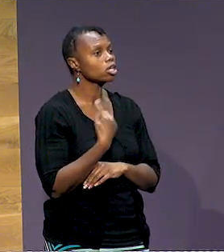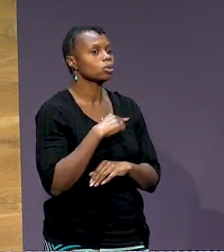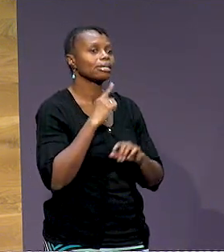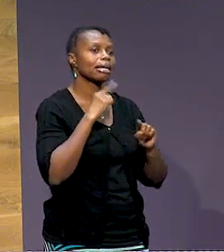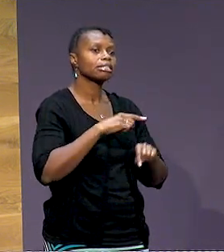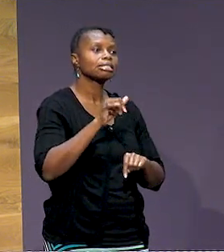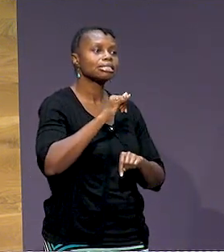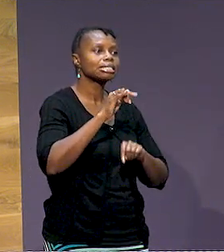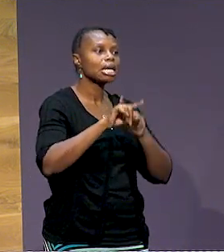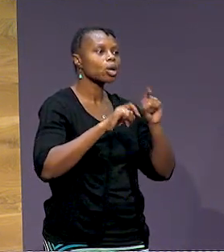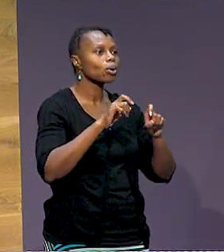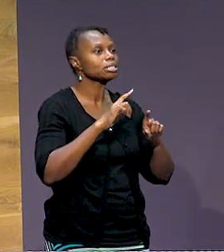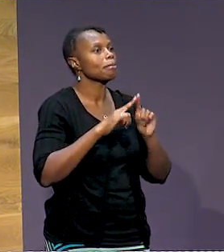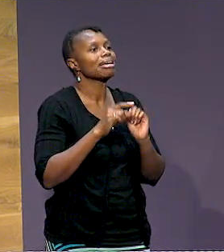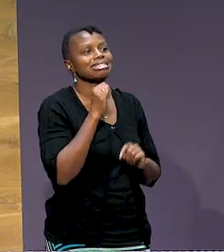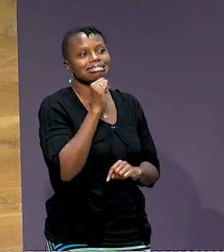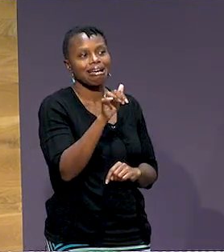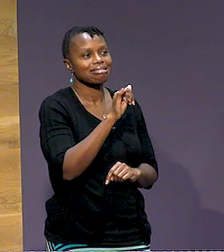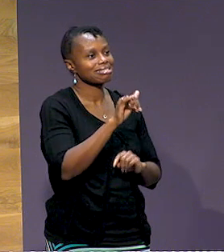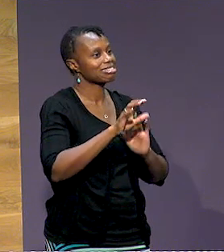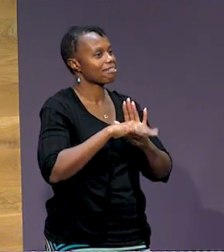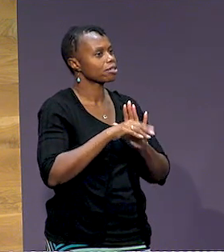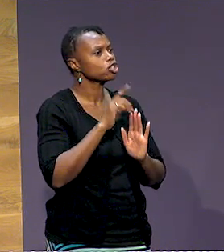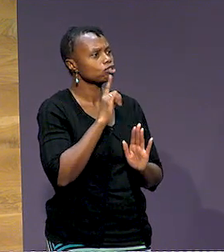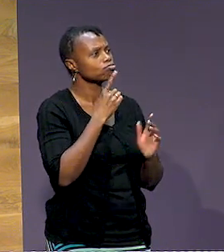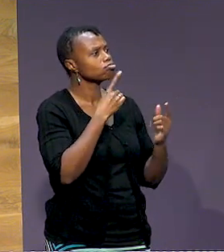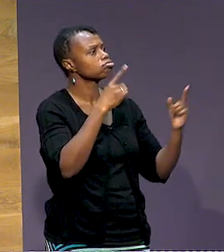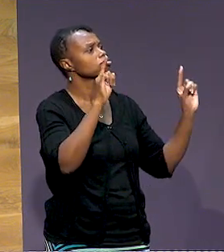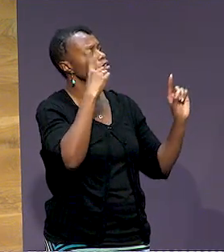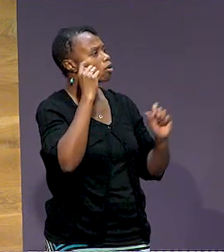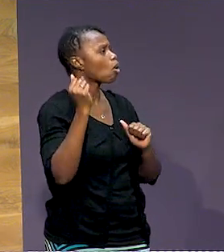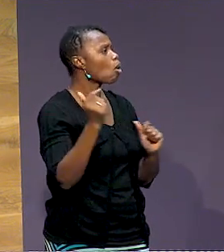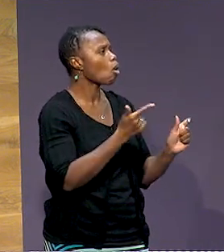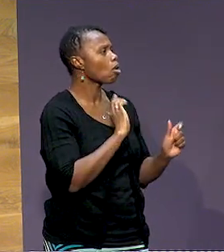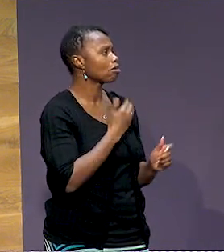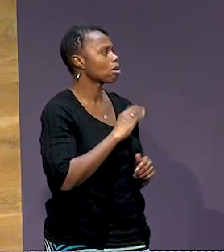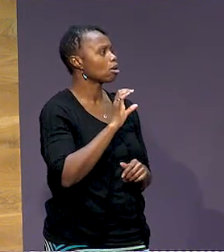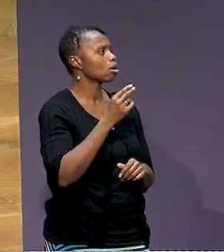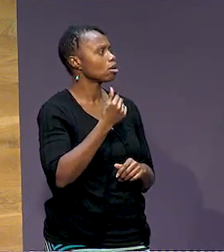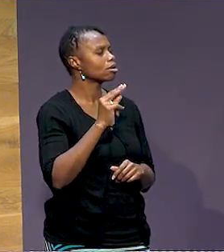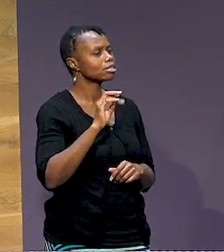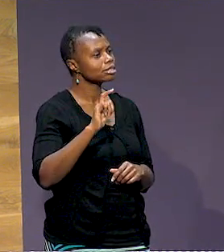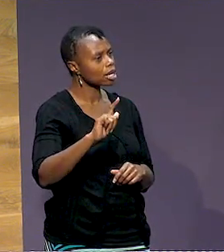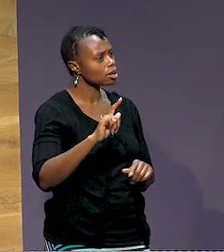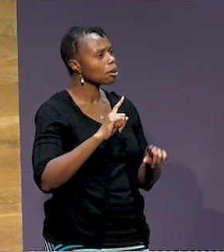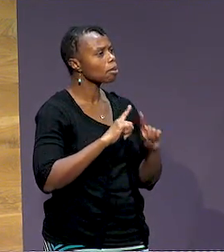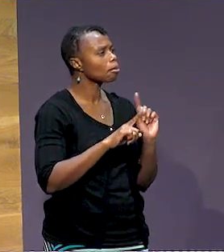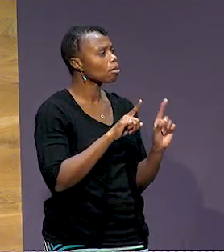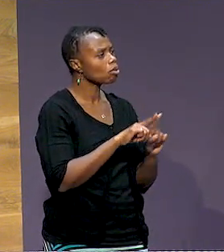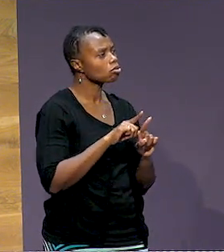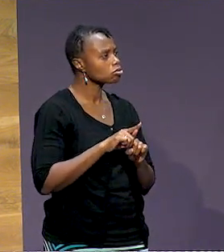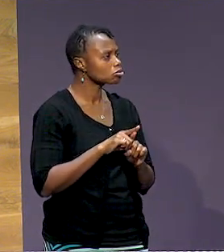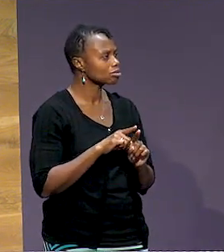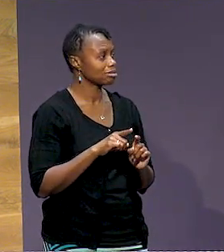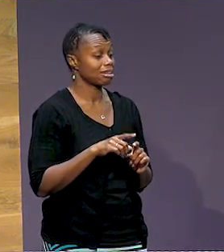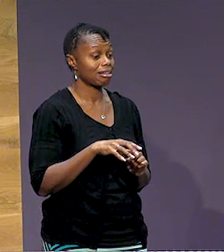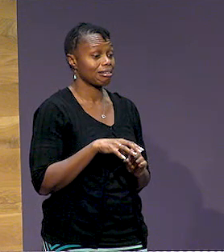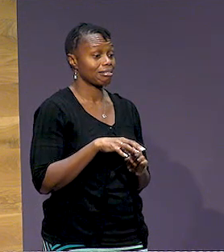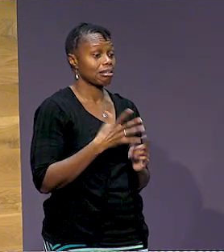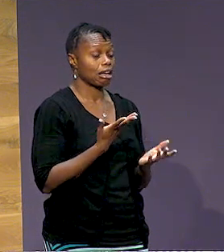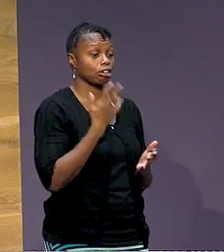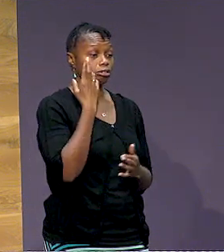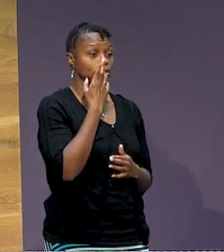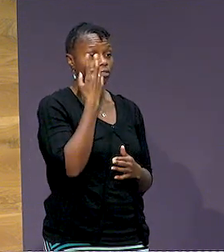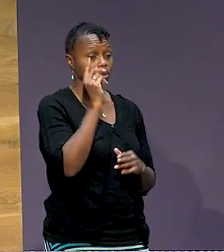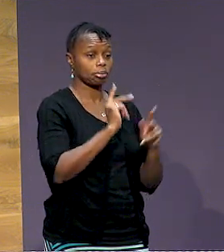video, and that was a real success for all of our channels. But one of the things that I've also found to be helpful for those who are watching the